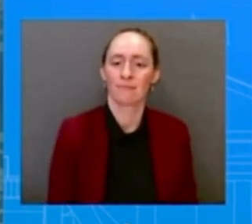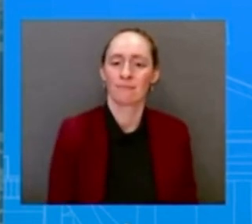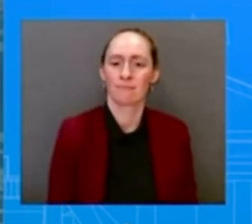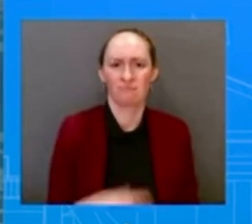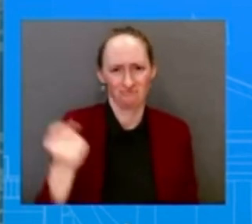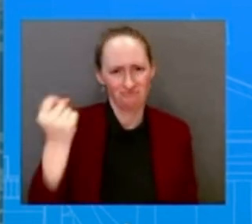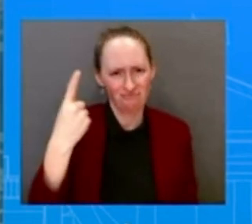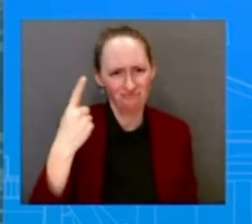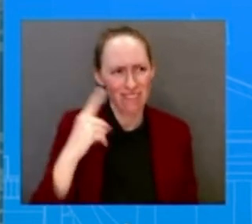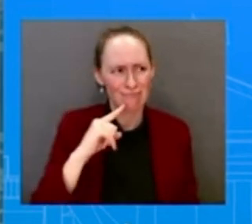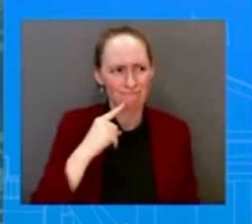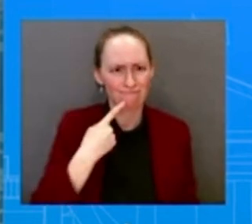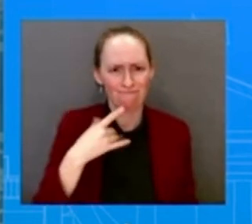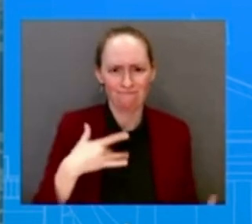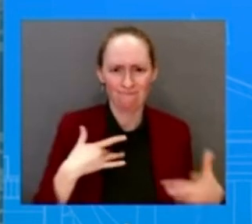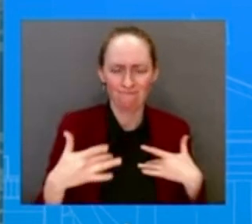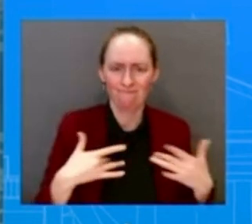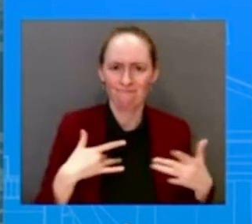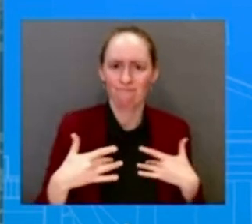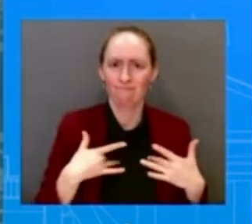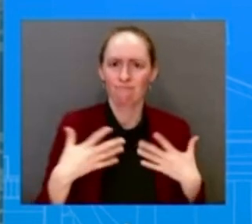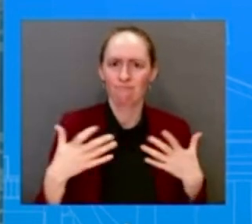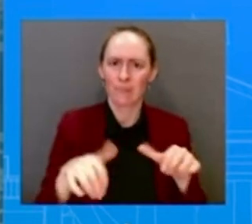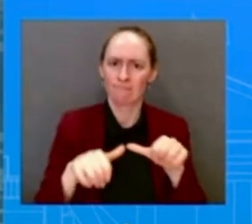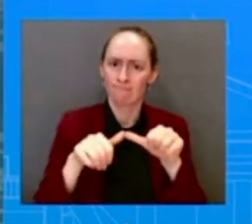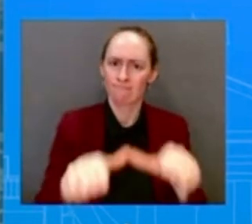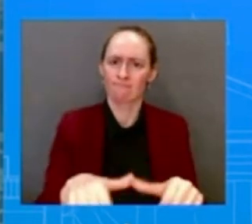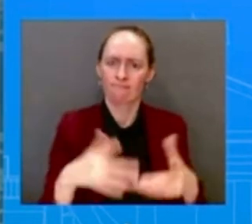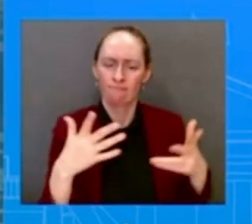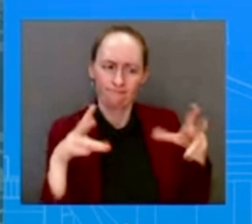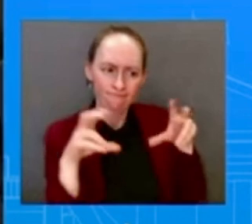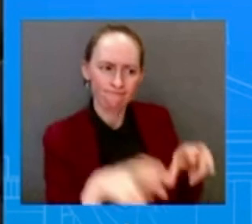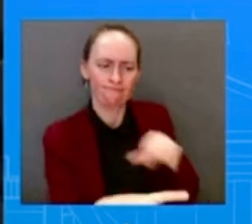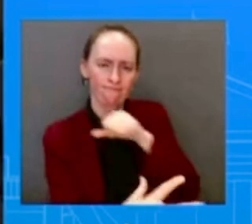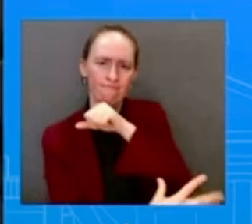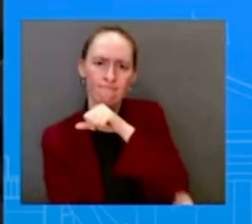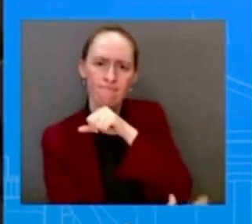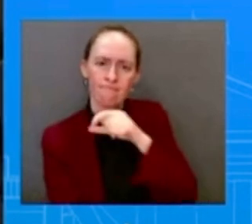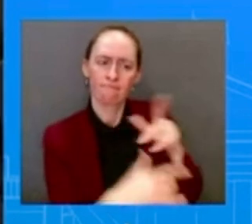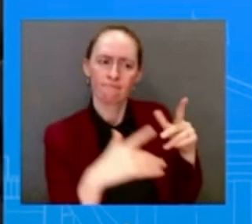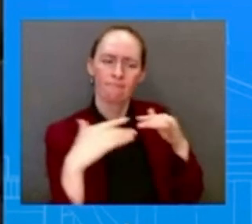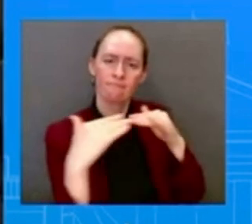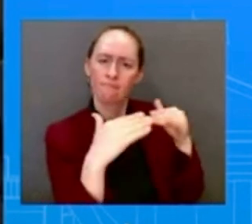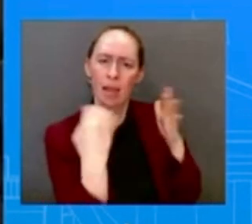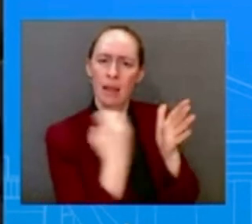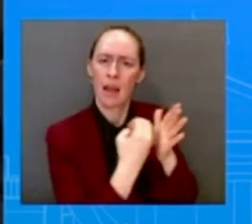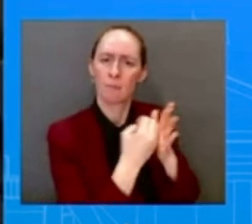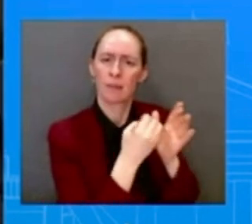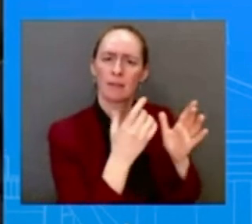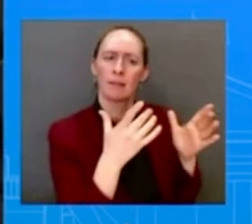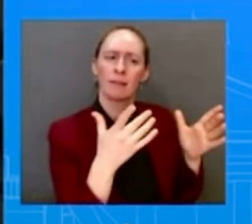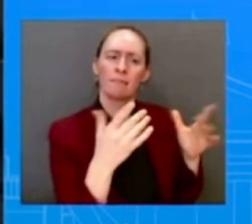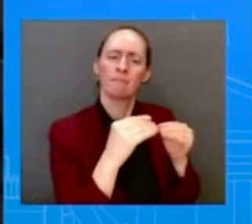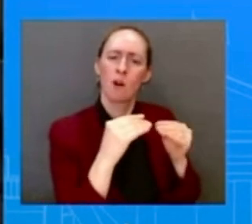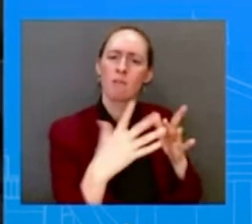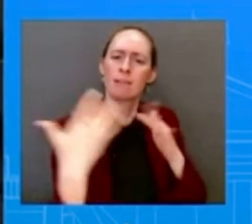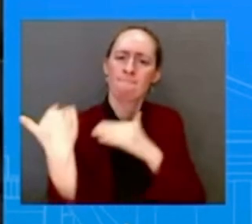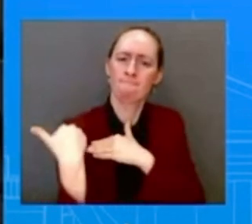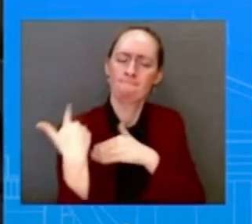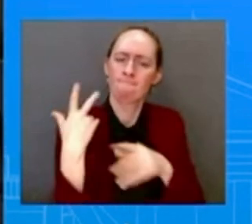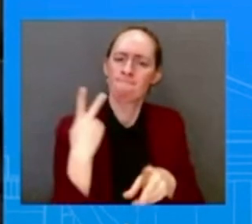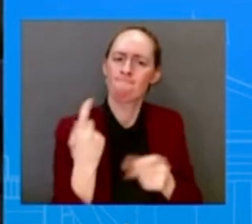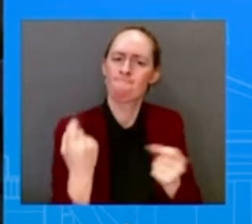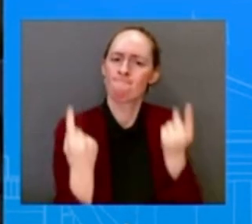doesn't leave anybody behind, but also is fiscally responsible, as I just mentioned. Go ahead. He also said that did not believe that Republicans